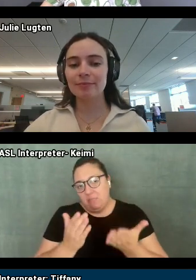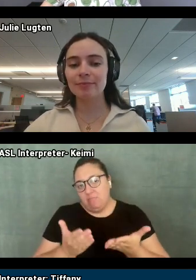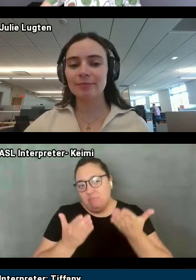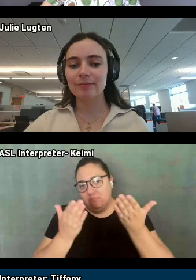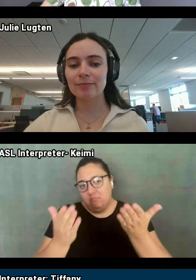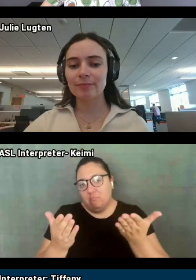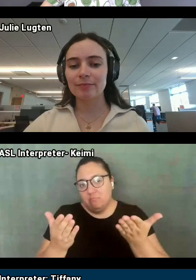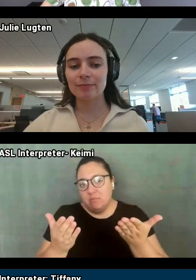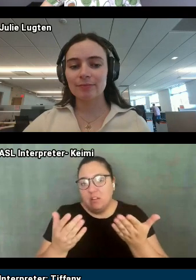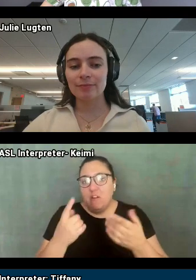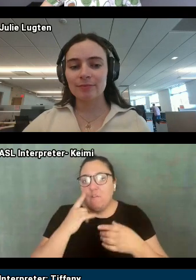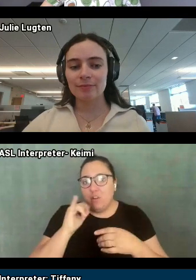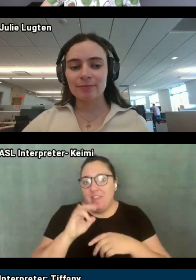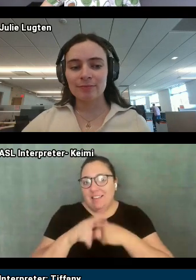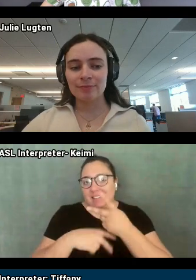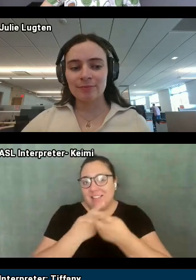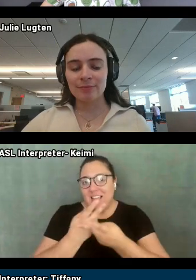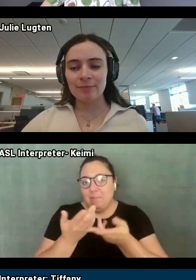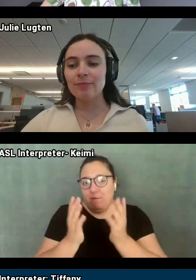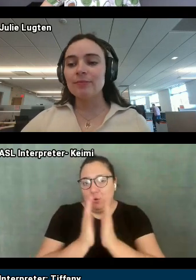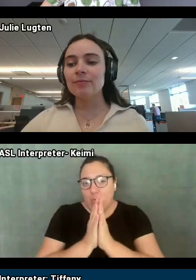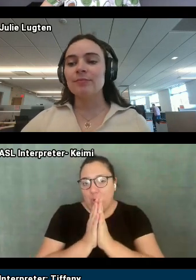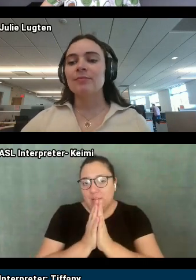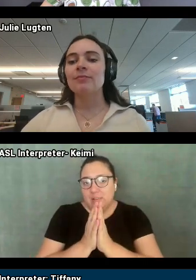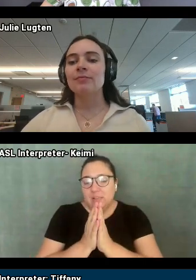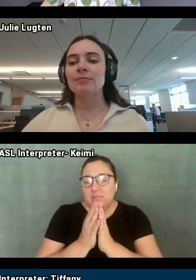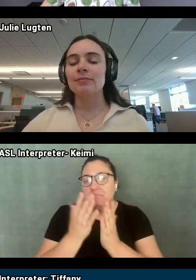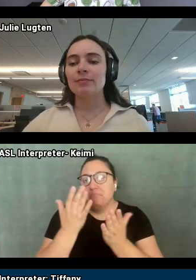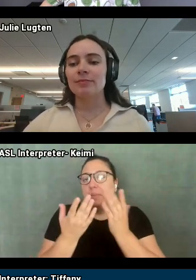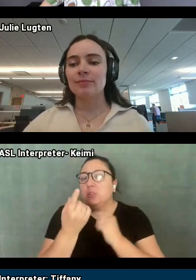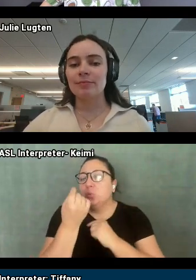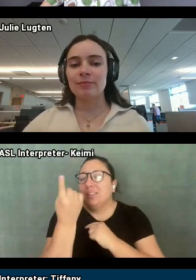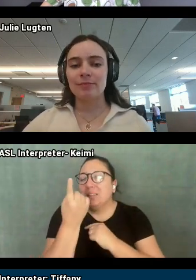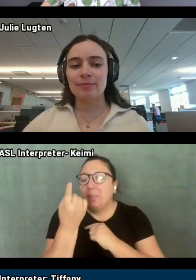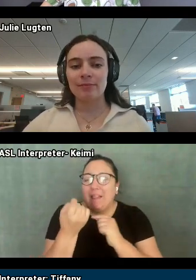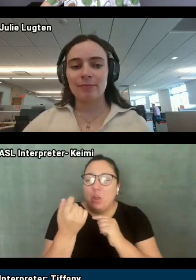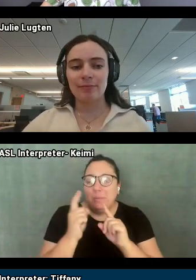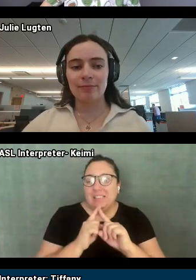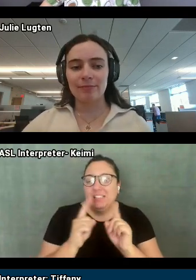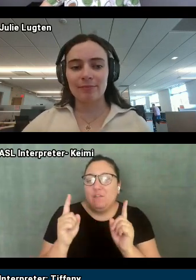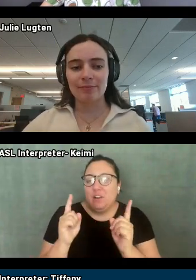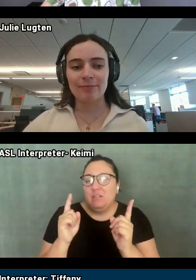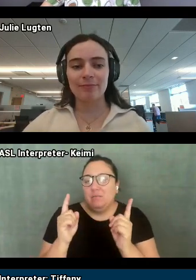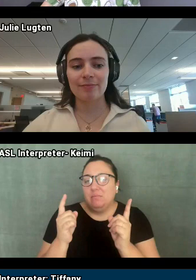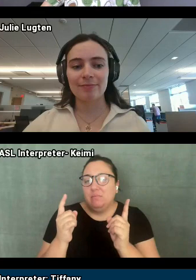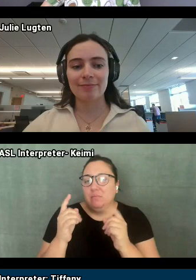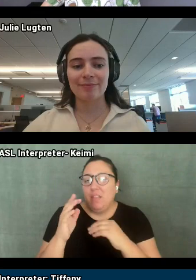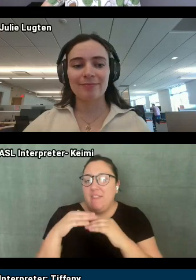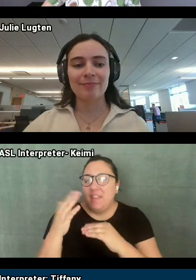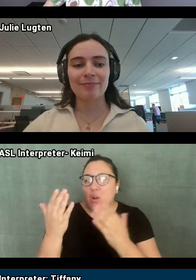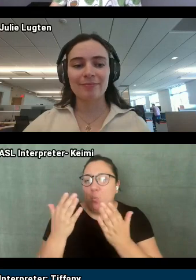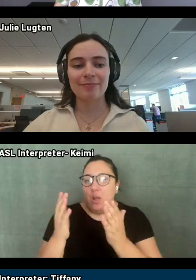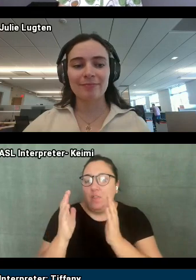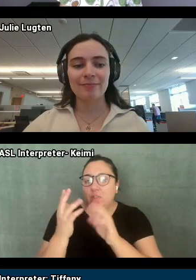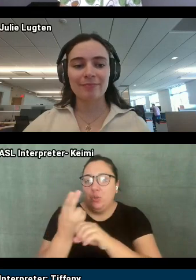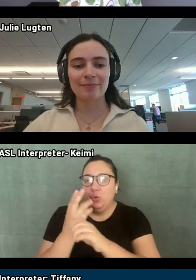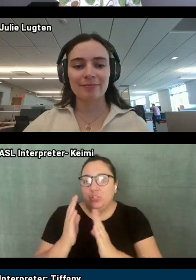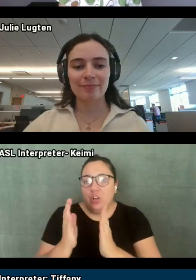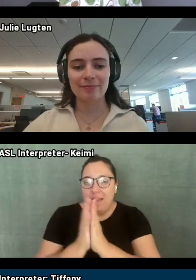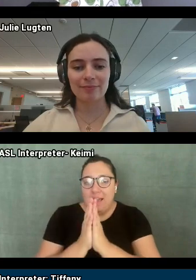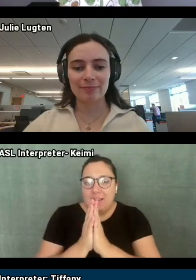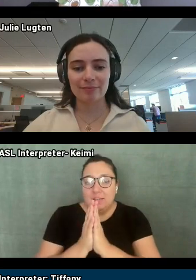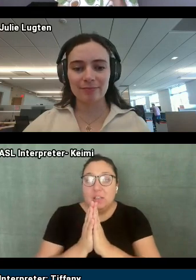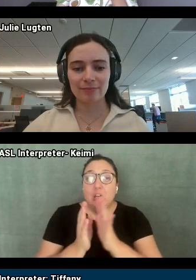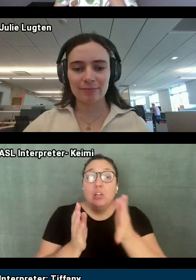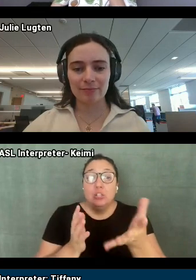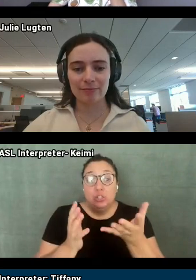that and doing something slightly different than the user asked. So another approach I get is creating multiple yes